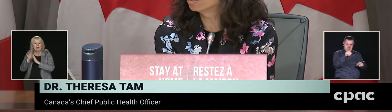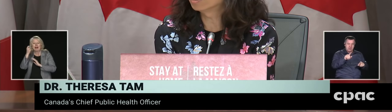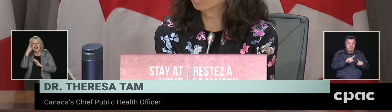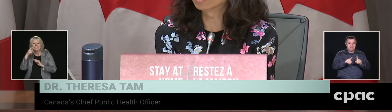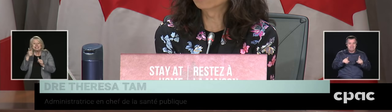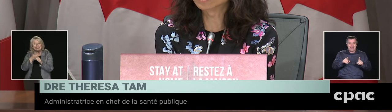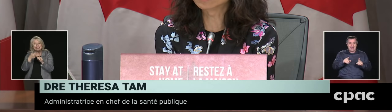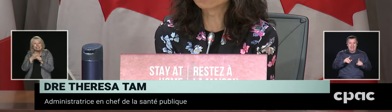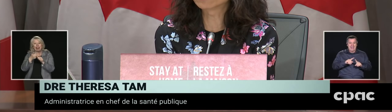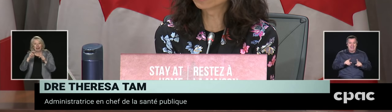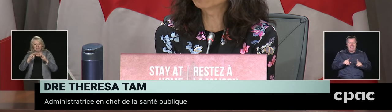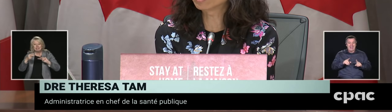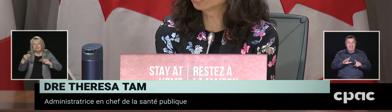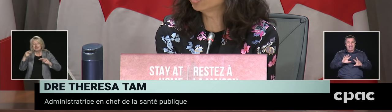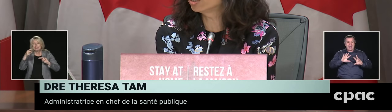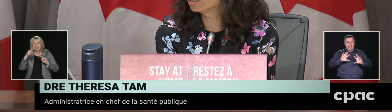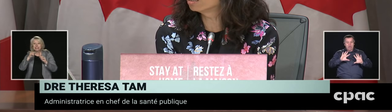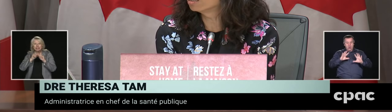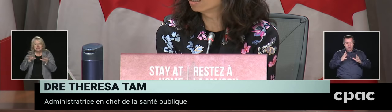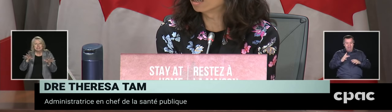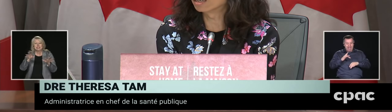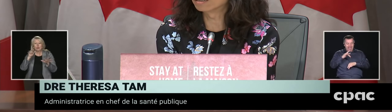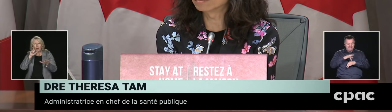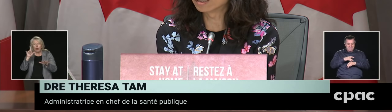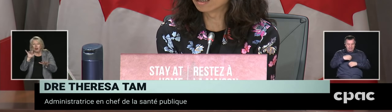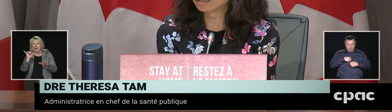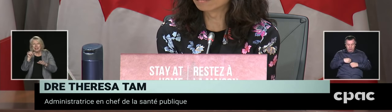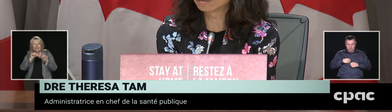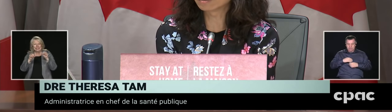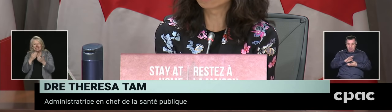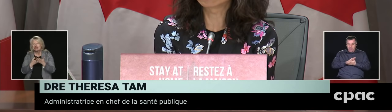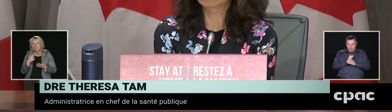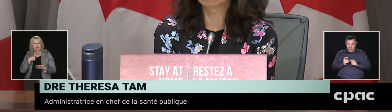enough, it is a very premature,